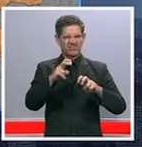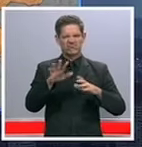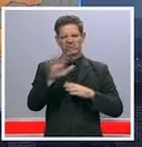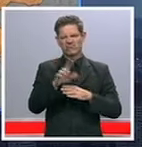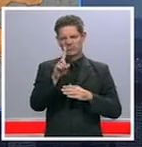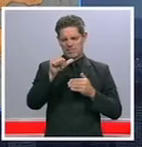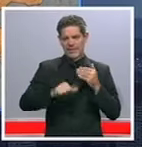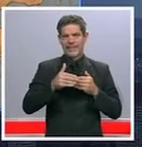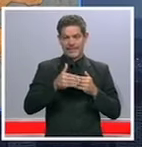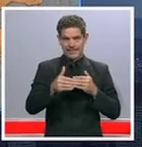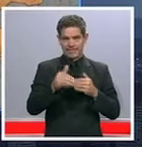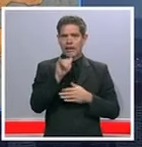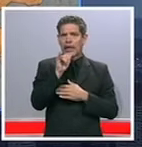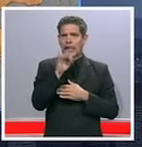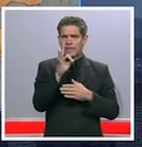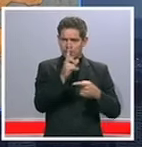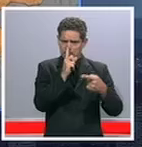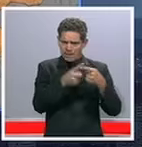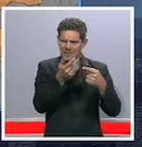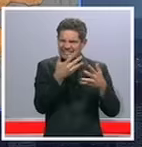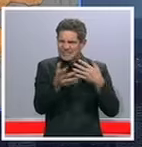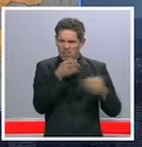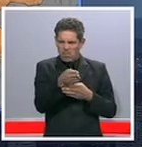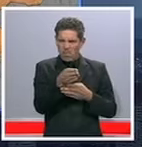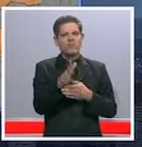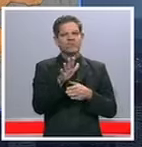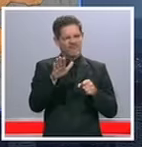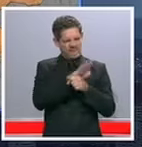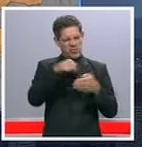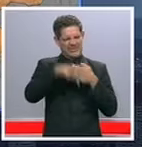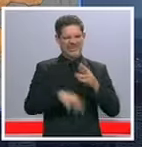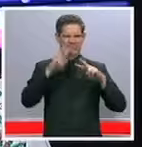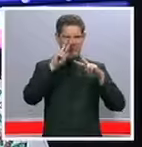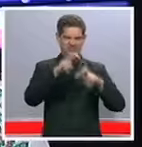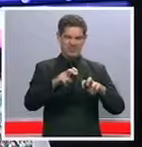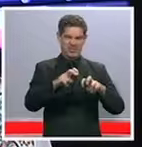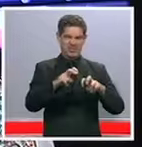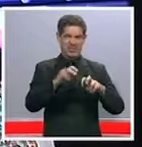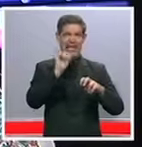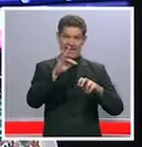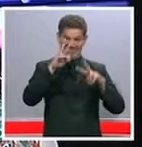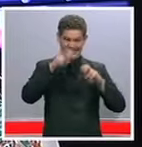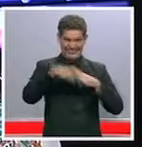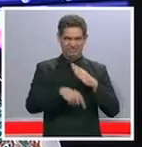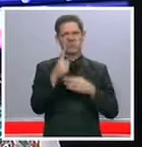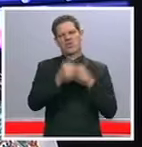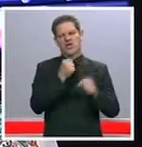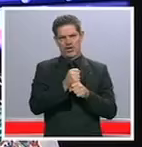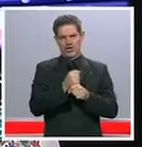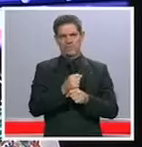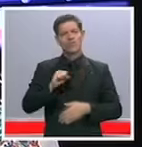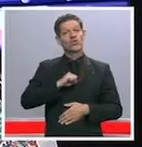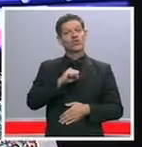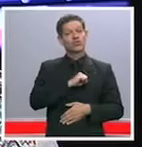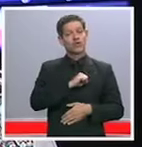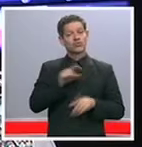if the Commission takes a decision to conduct a full investigation, that process can take about a year. COSATU also wants government to ensure trade